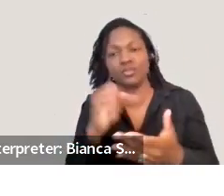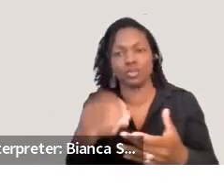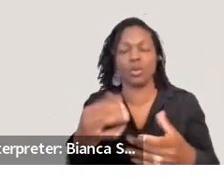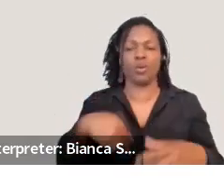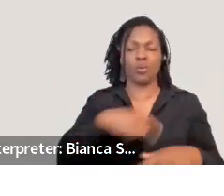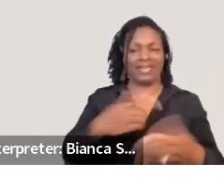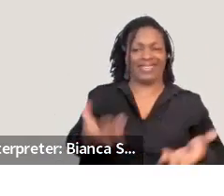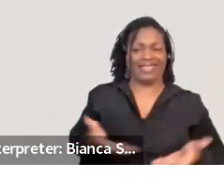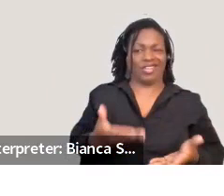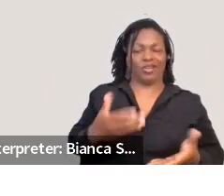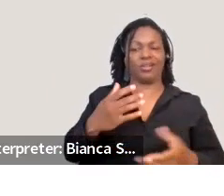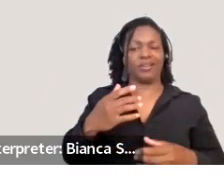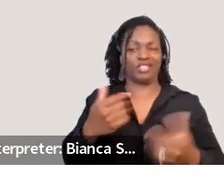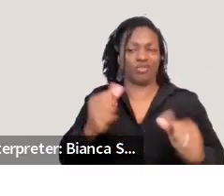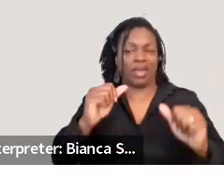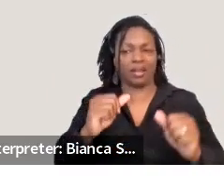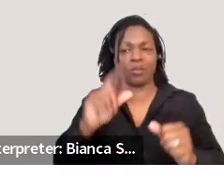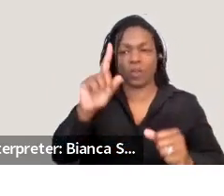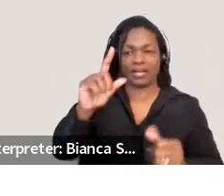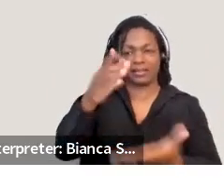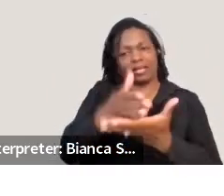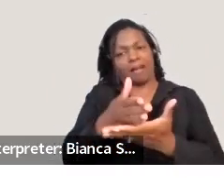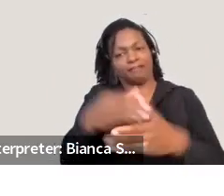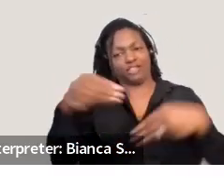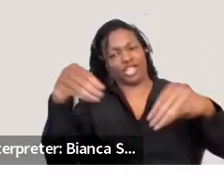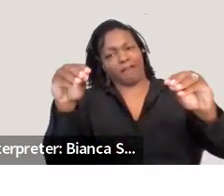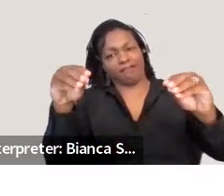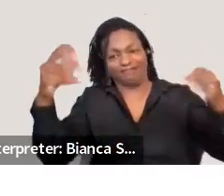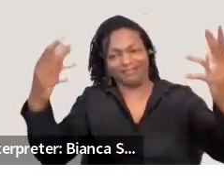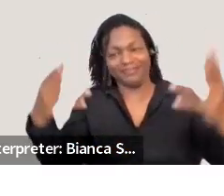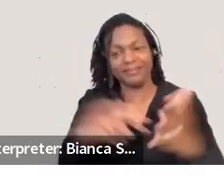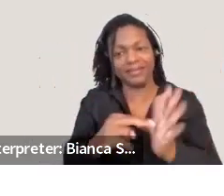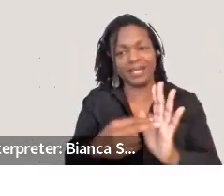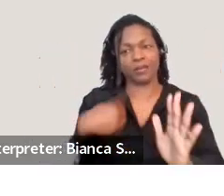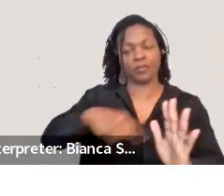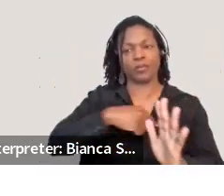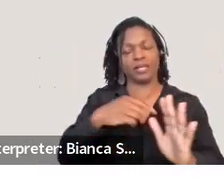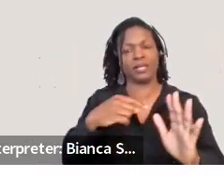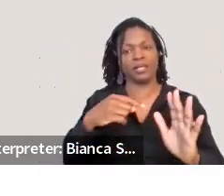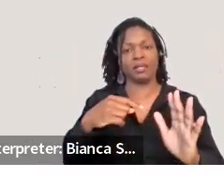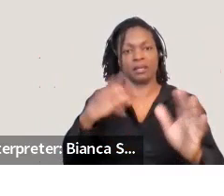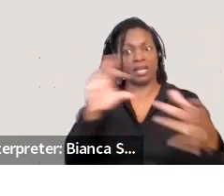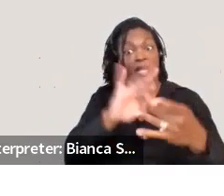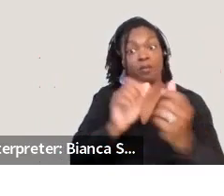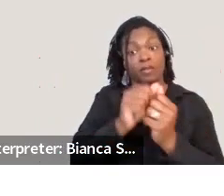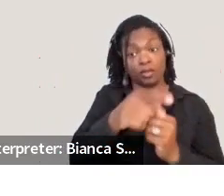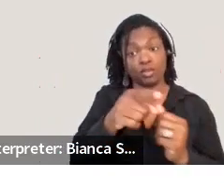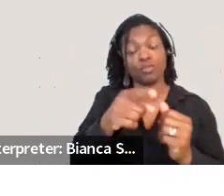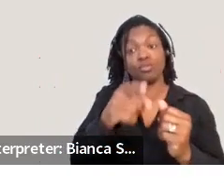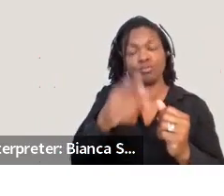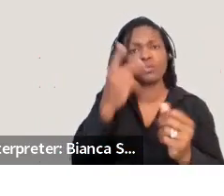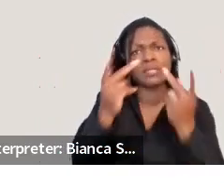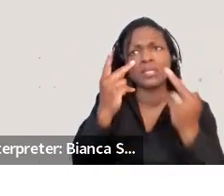you can refer your clients to, or if you're a family, you can come and see what we have,